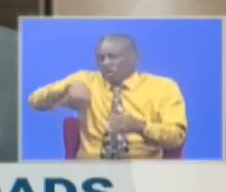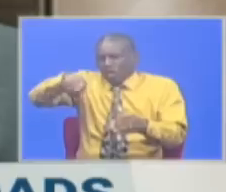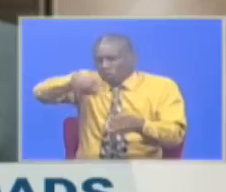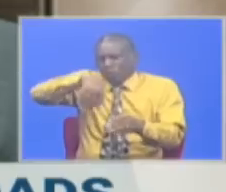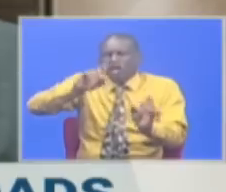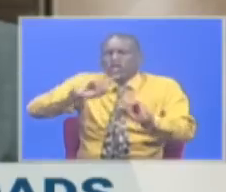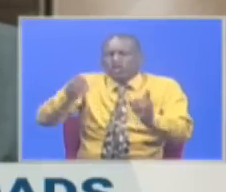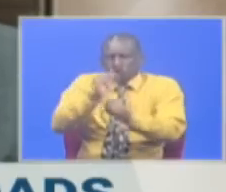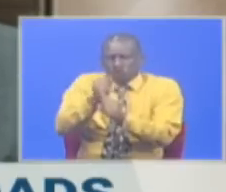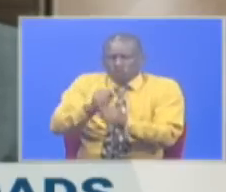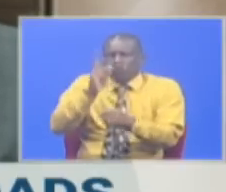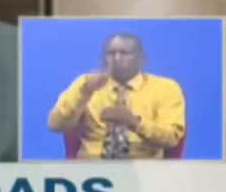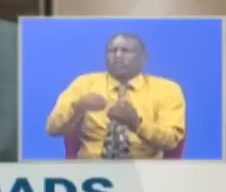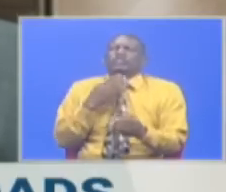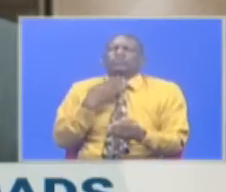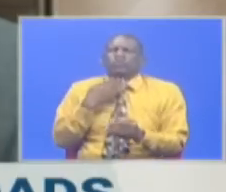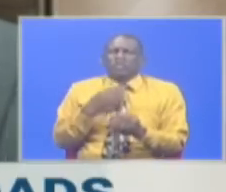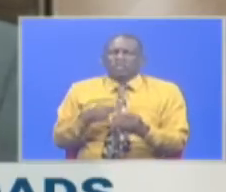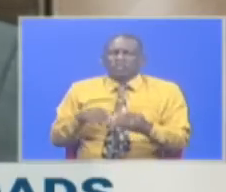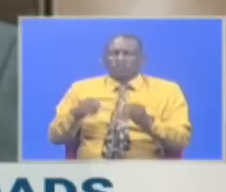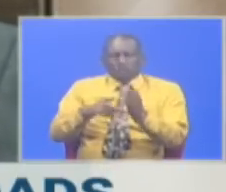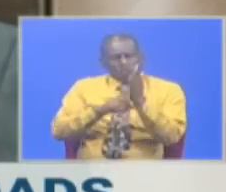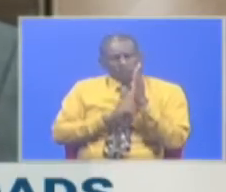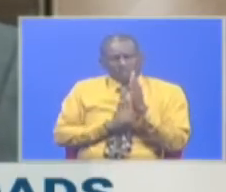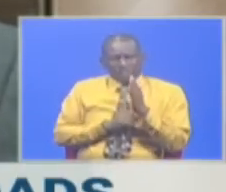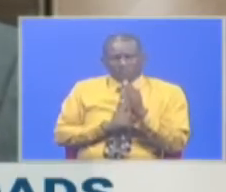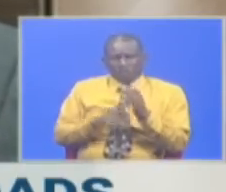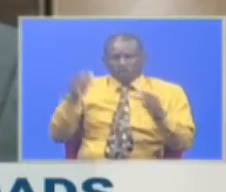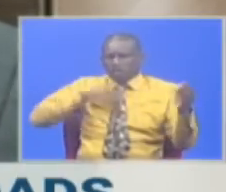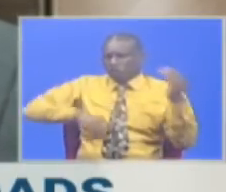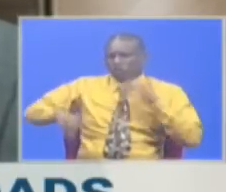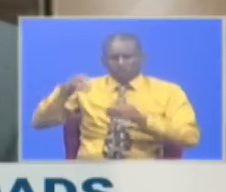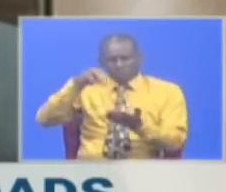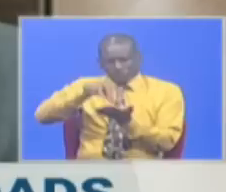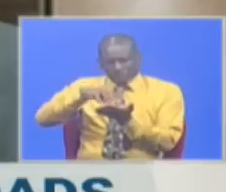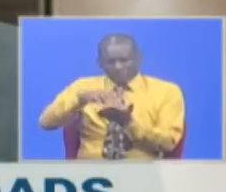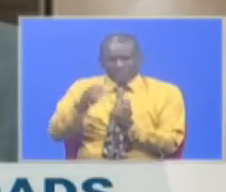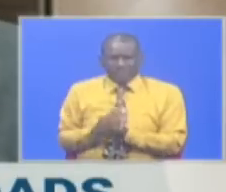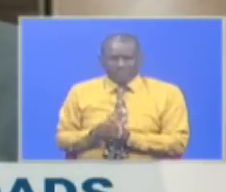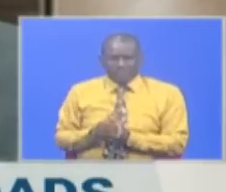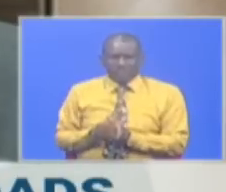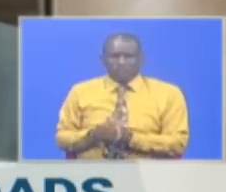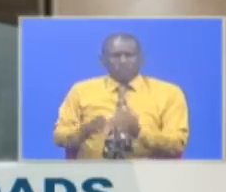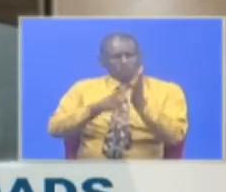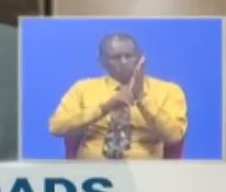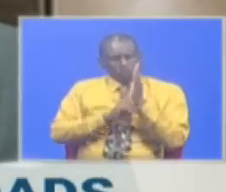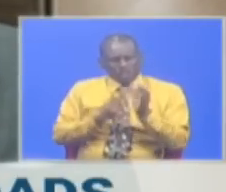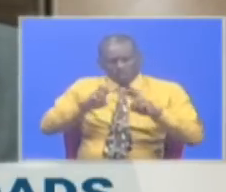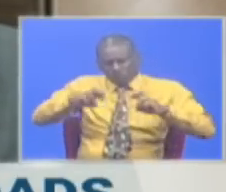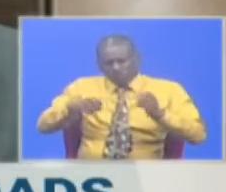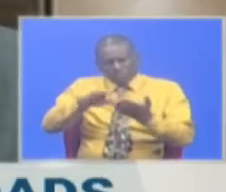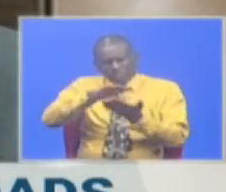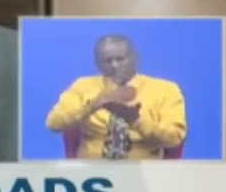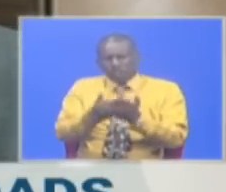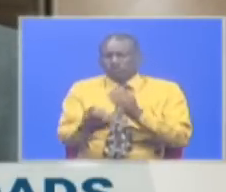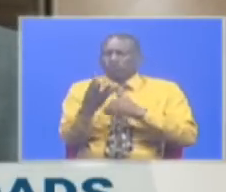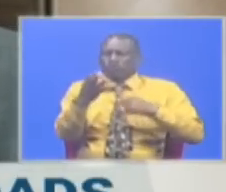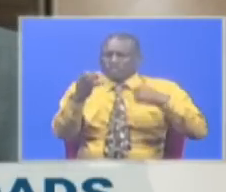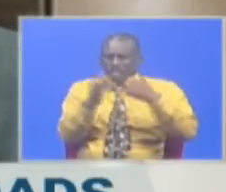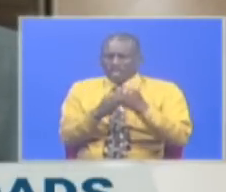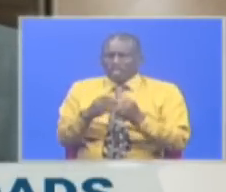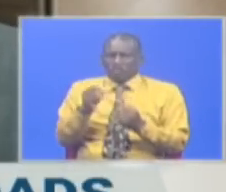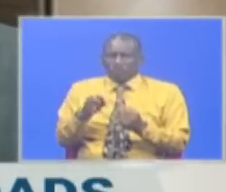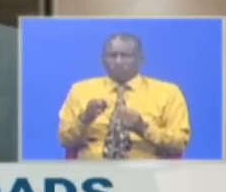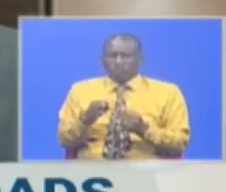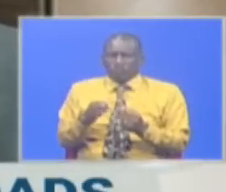bidding. But you see, if you look, let's take, for example, the anti-corruption cases. If, for example, you look at Section 48 of the ASECA,